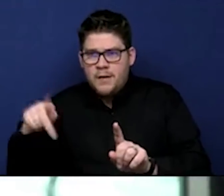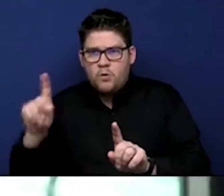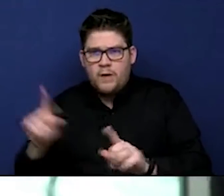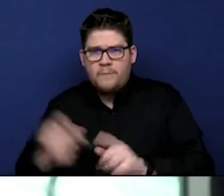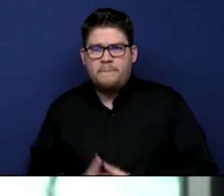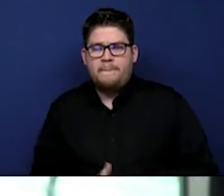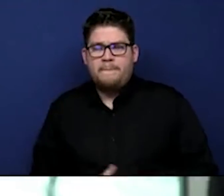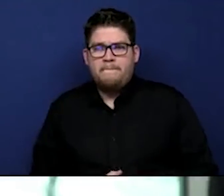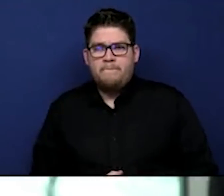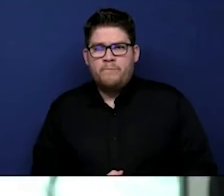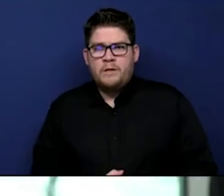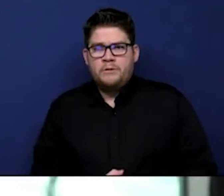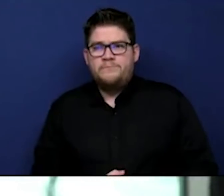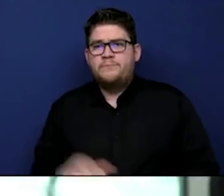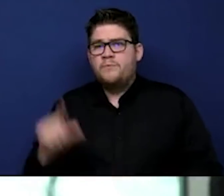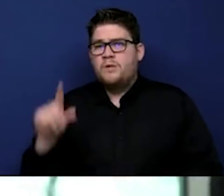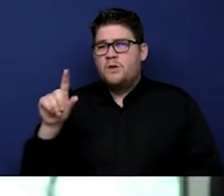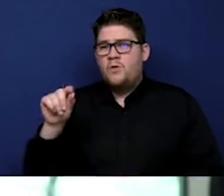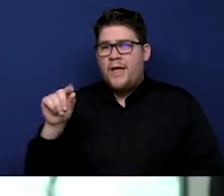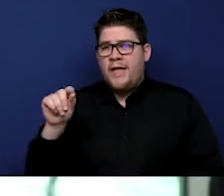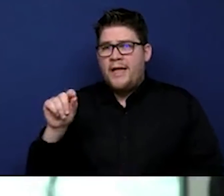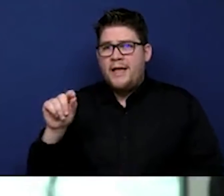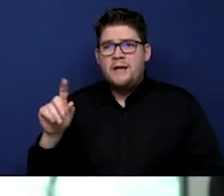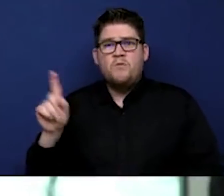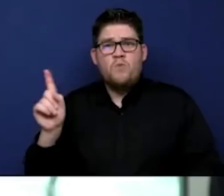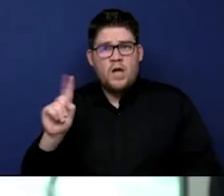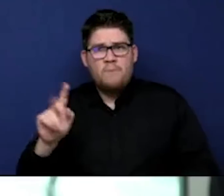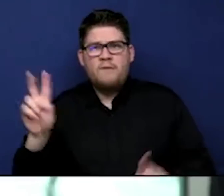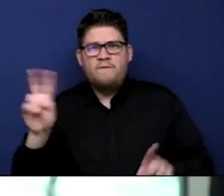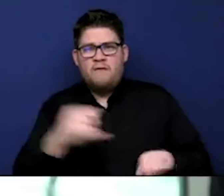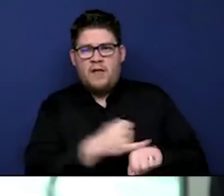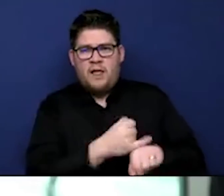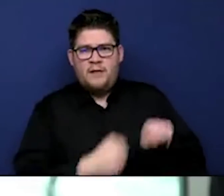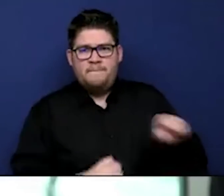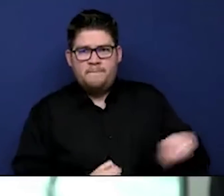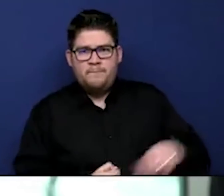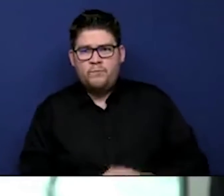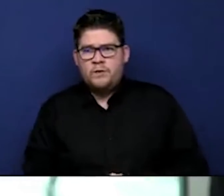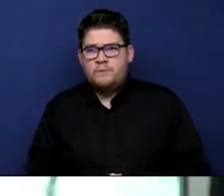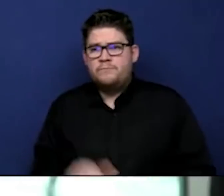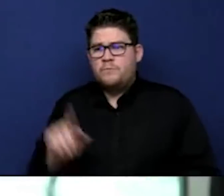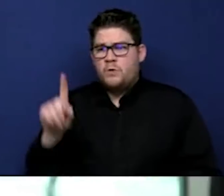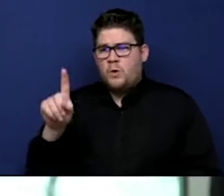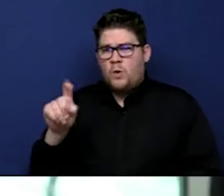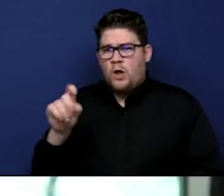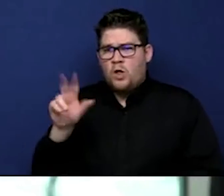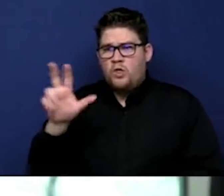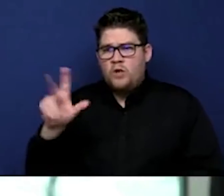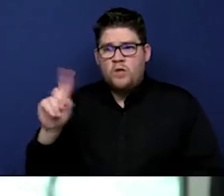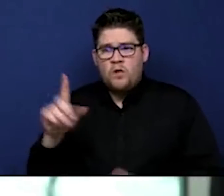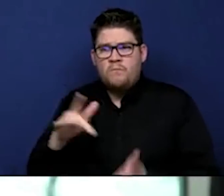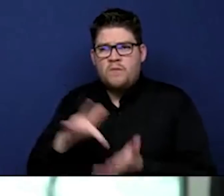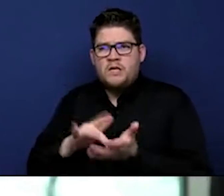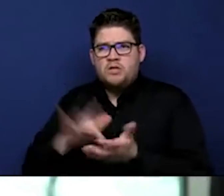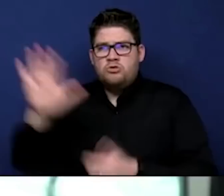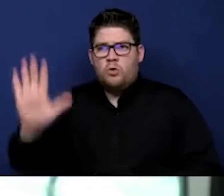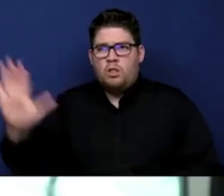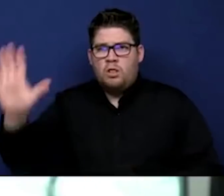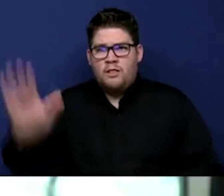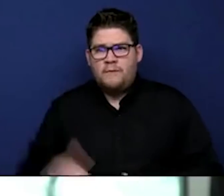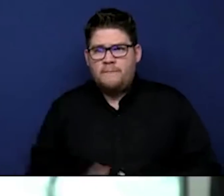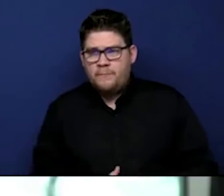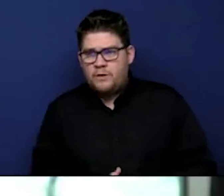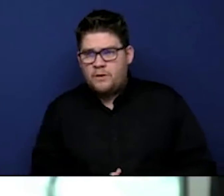Island, 103 in the Interior Health, and 15 in Northern Health. So when we look at these variants of concern, we've